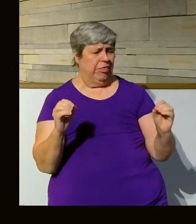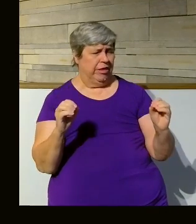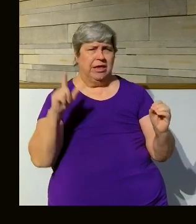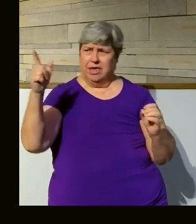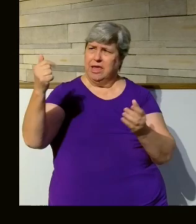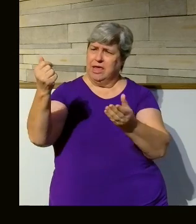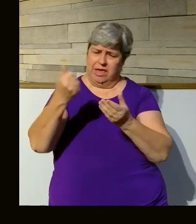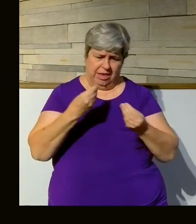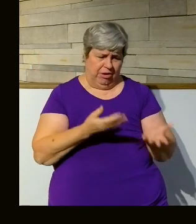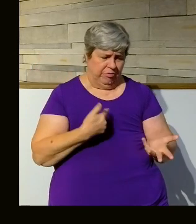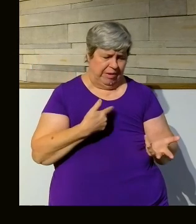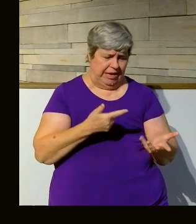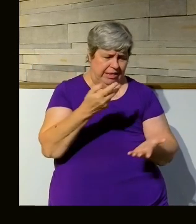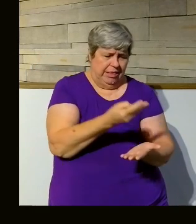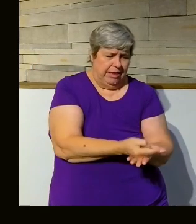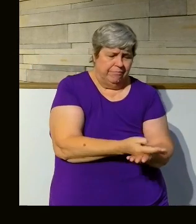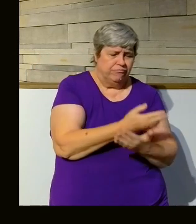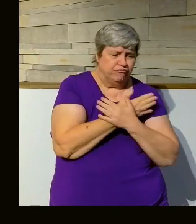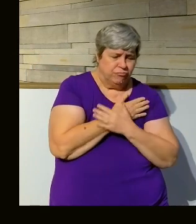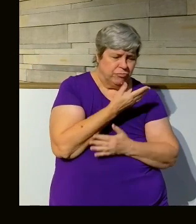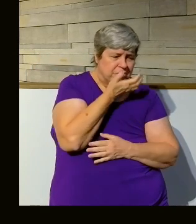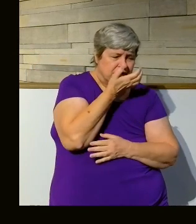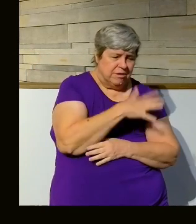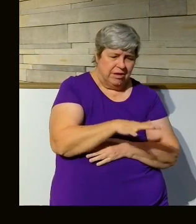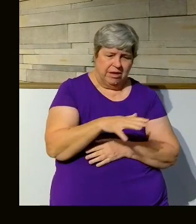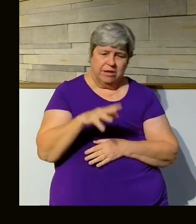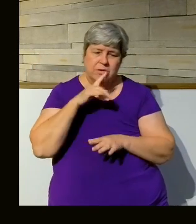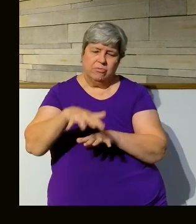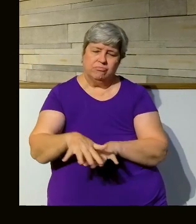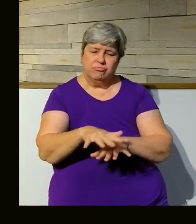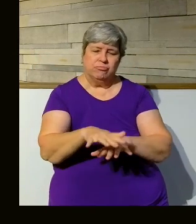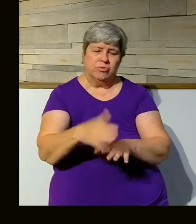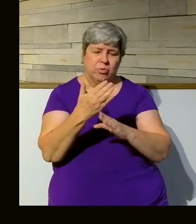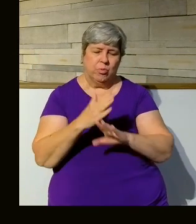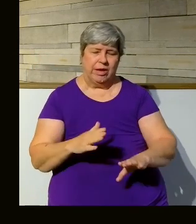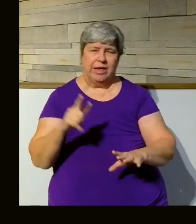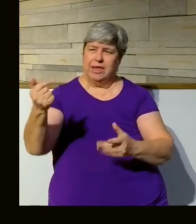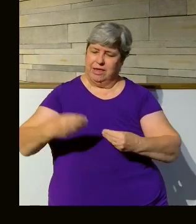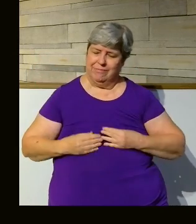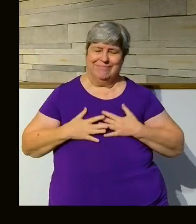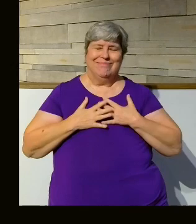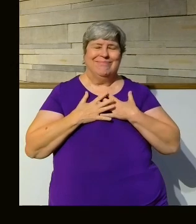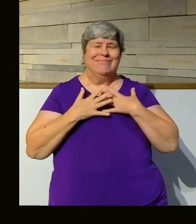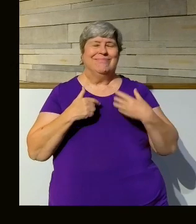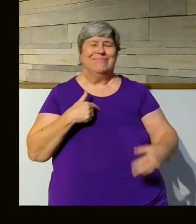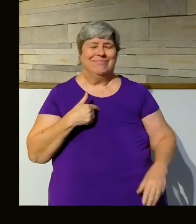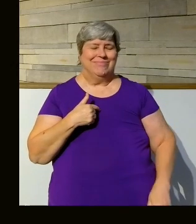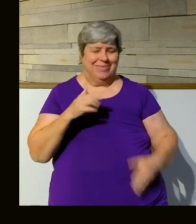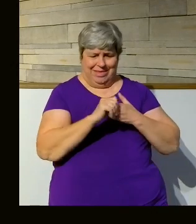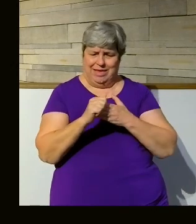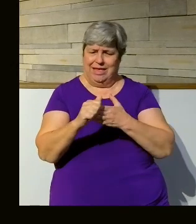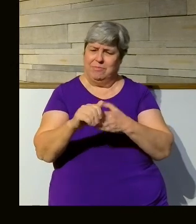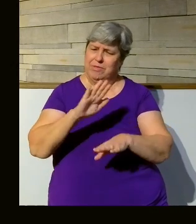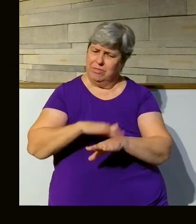He makes me lie down in green pastures. He leads me beside quiet waters. He refreshes my soul. He guides me